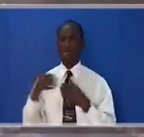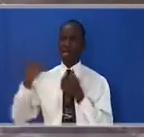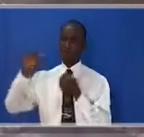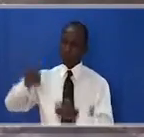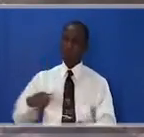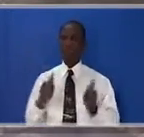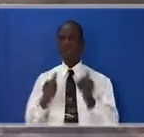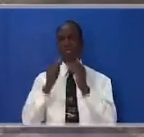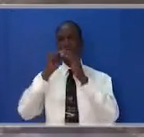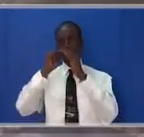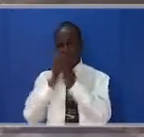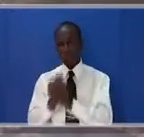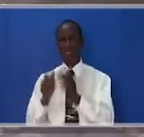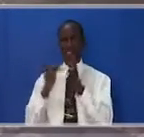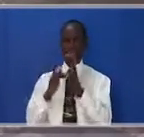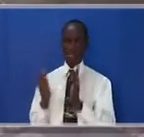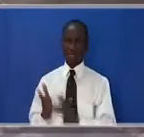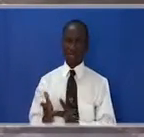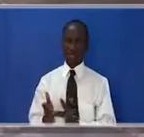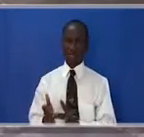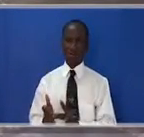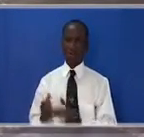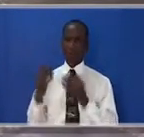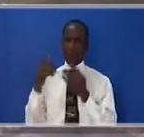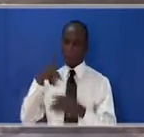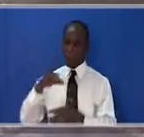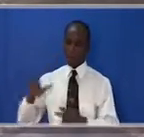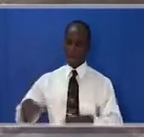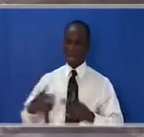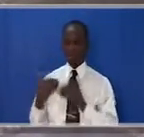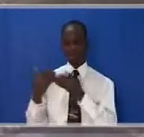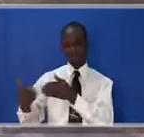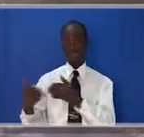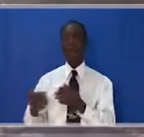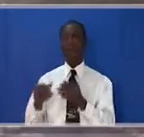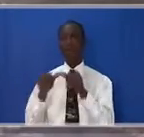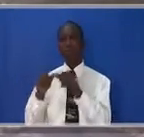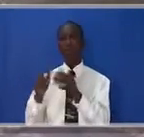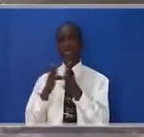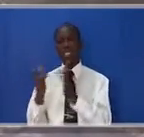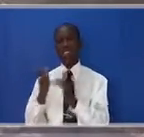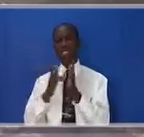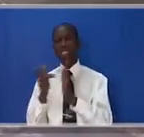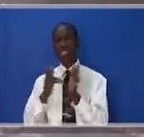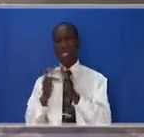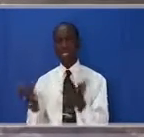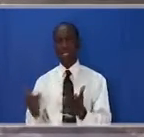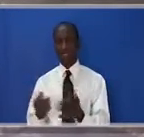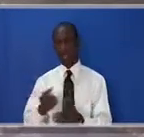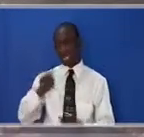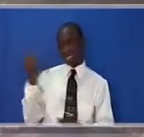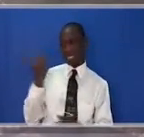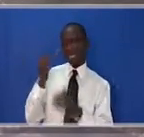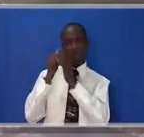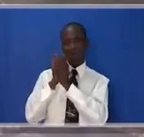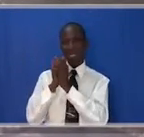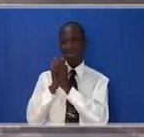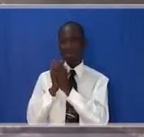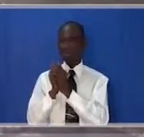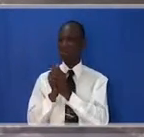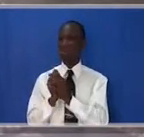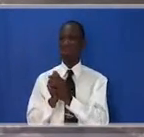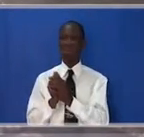a eye Jesus asem an yakopon di ase na num no ebi ni se homeda som eni ho bio won yakopon nim enti wo bia wo